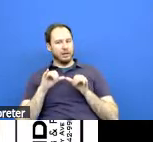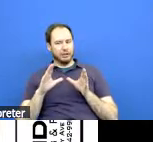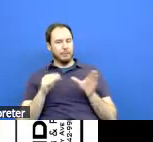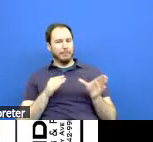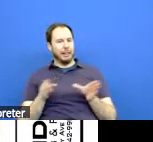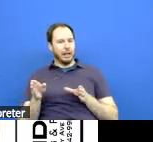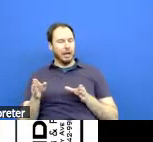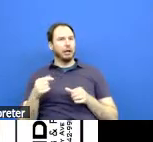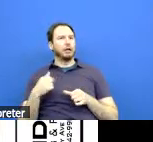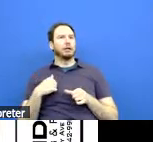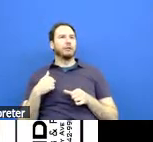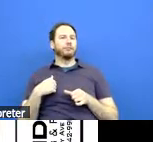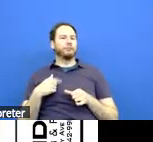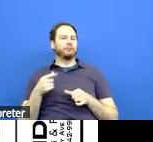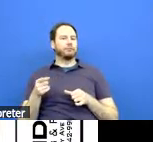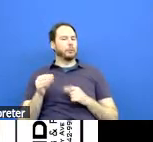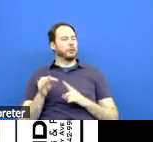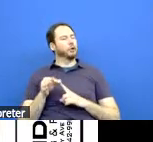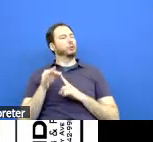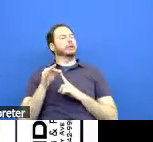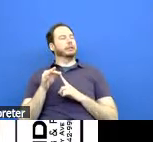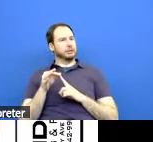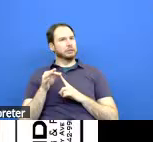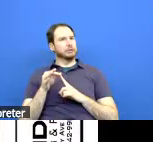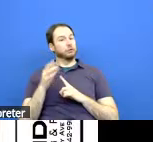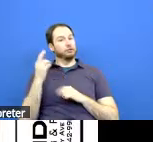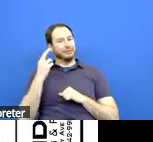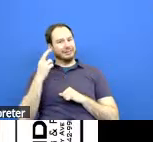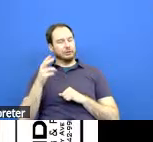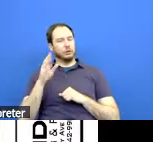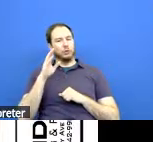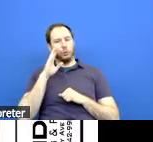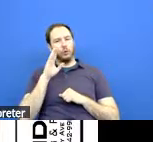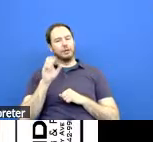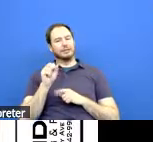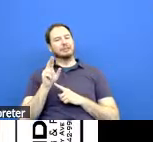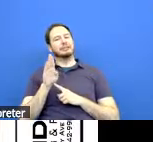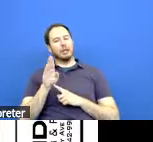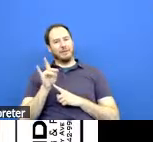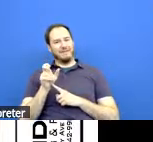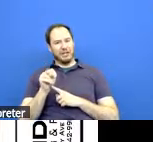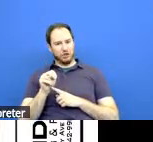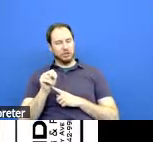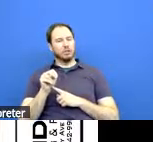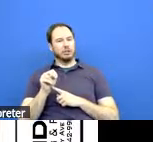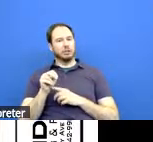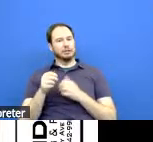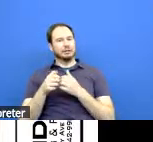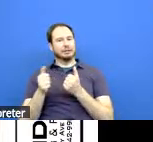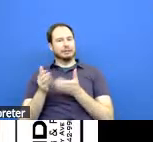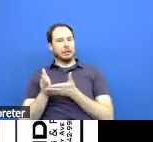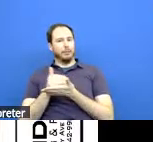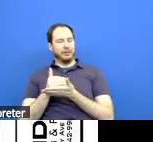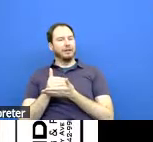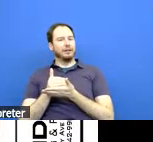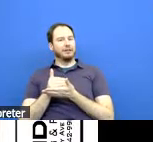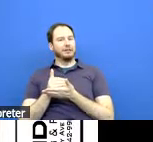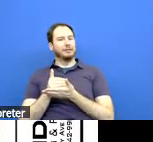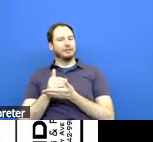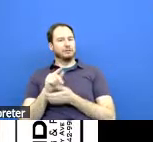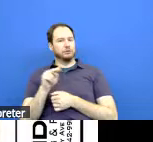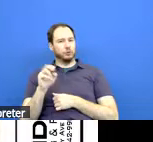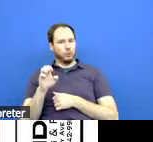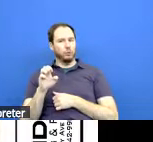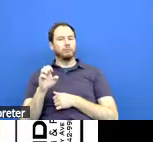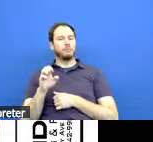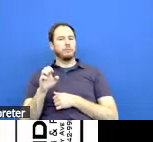Planning. This is a little unique, because it is gonna be a subdivision. So unlike the last one that we saw for the